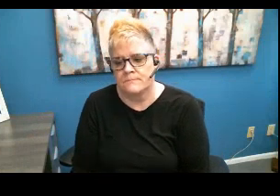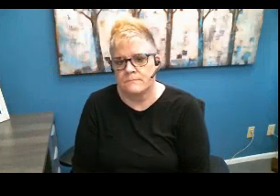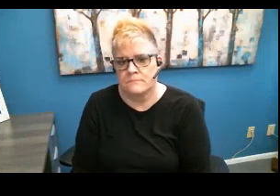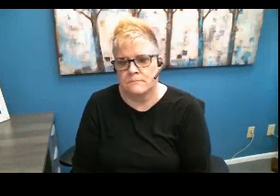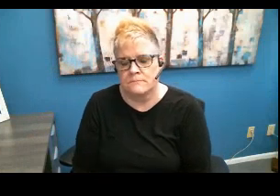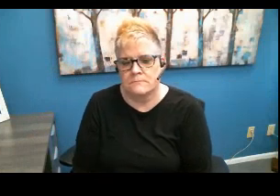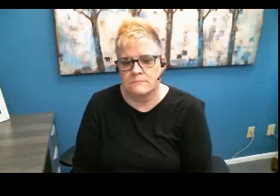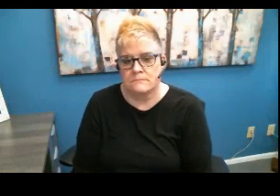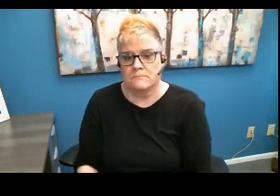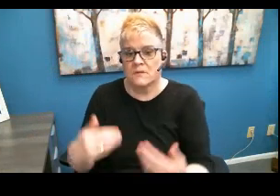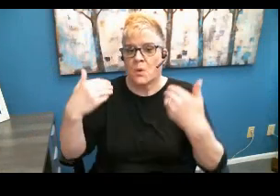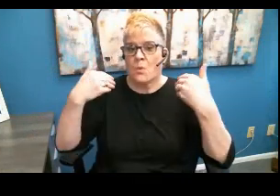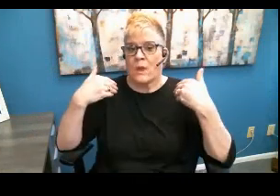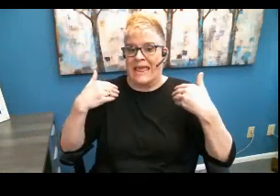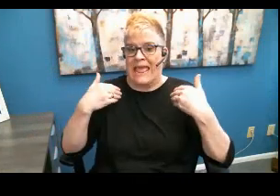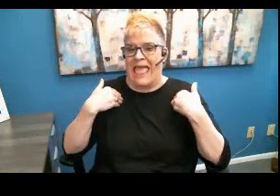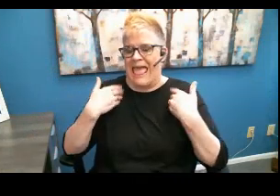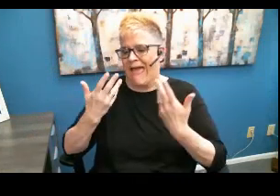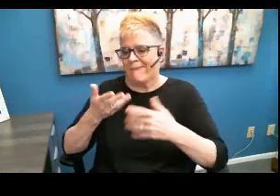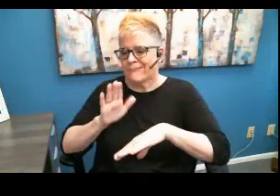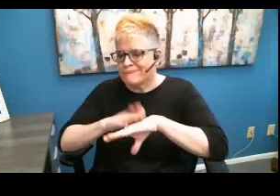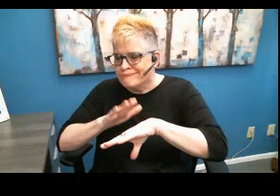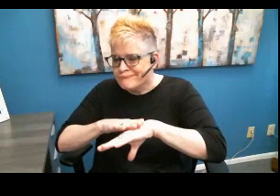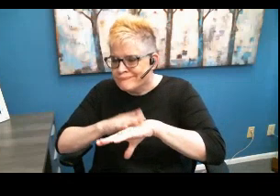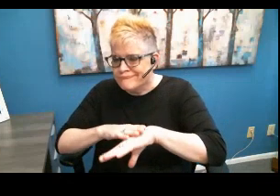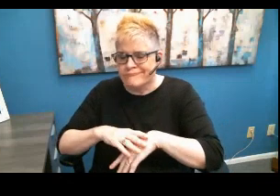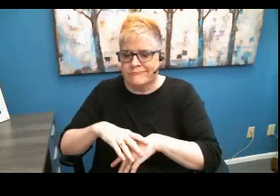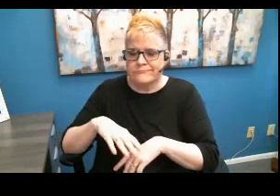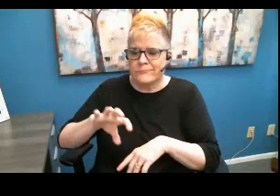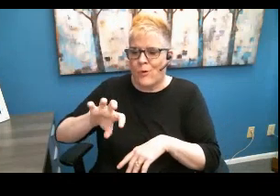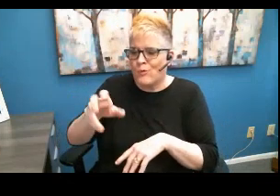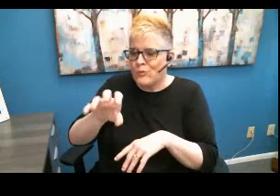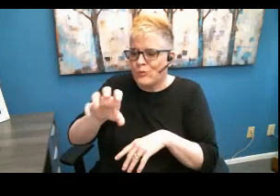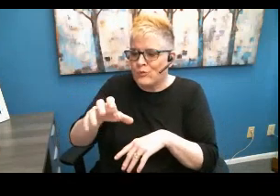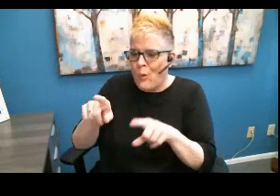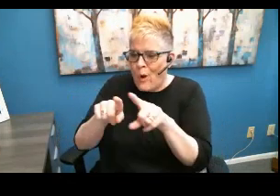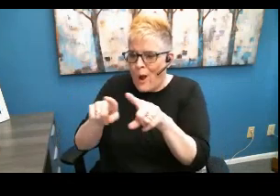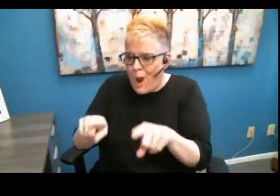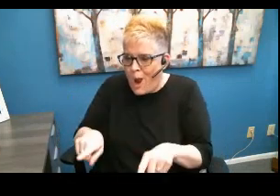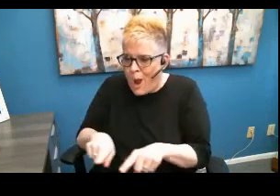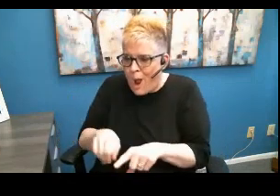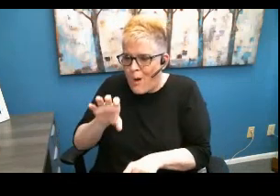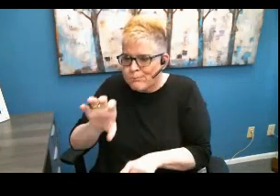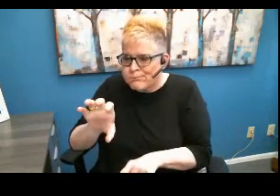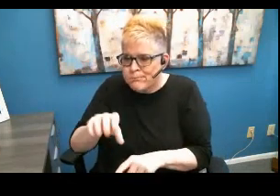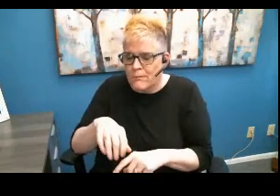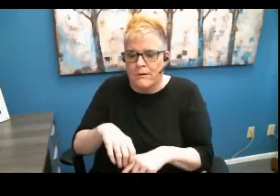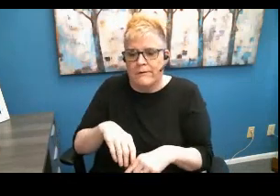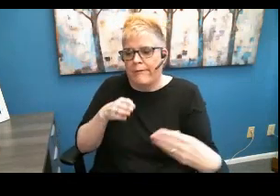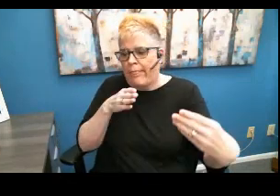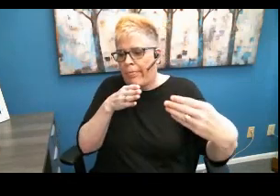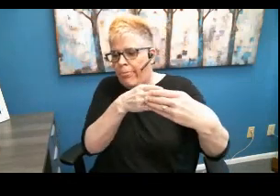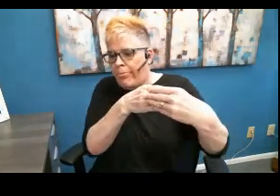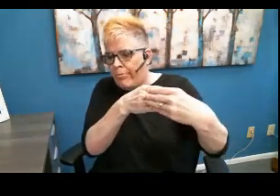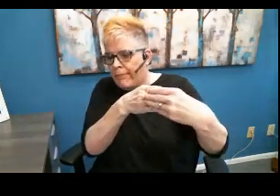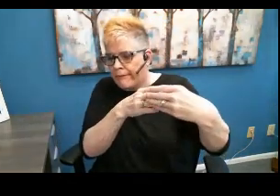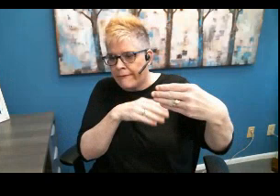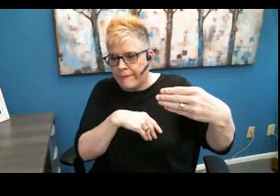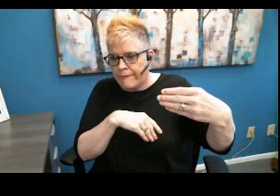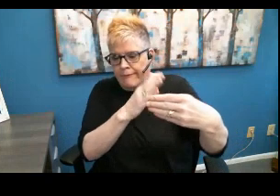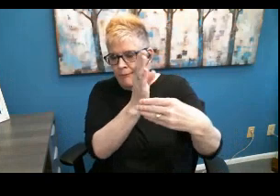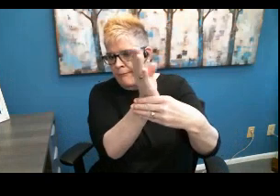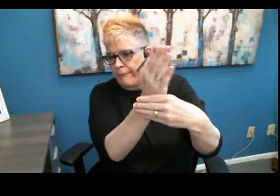other notifications and door hangers and things to try to coordinate communication if people are not home, especially in a prolonged outage where a lot of